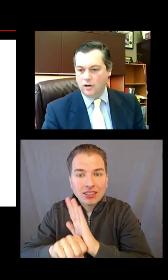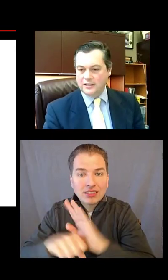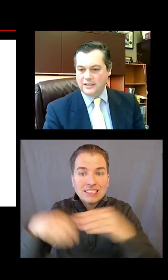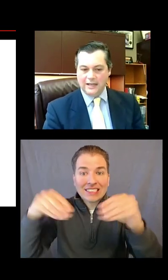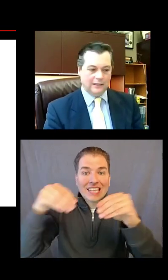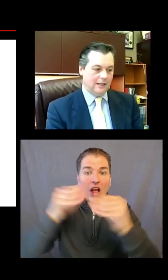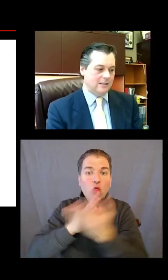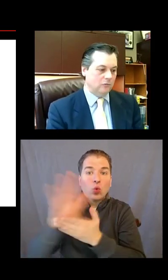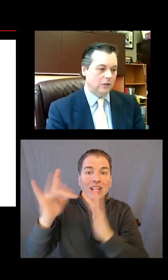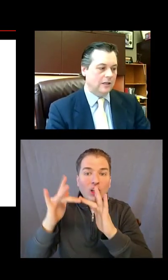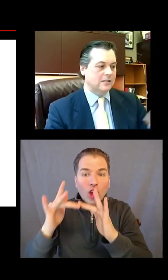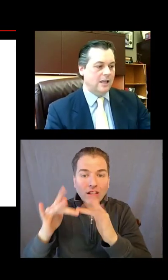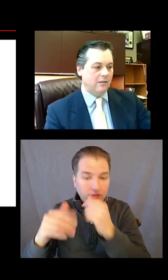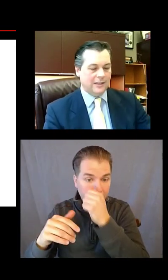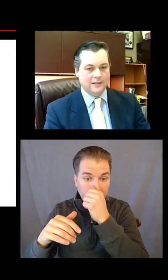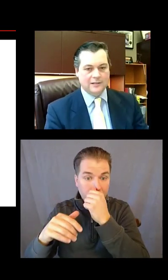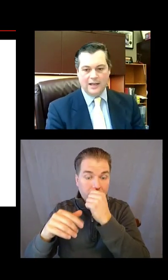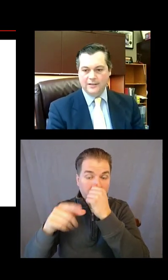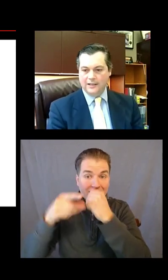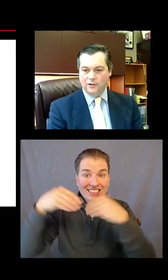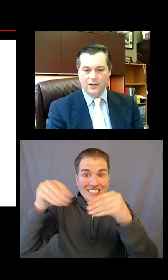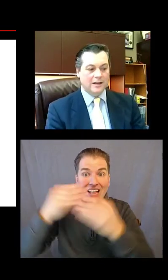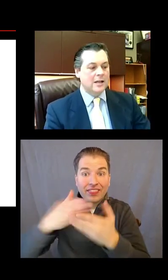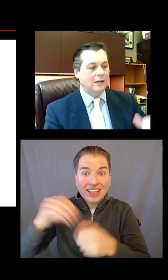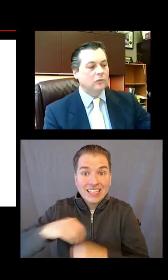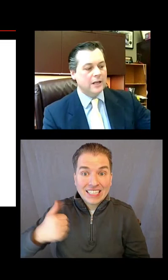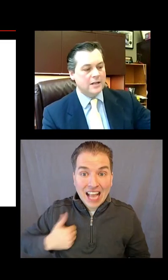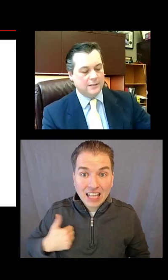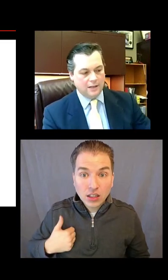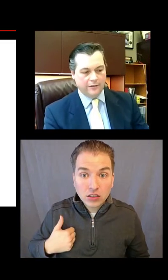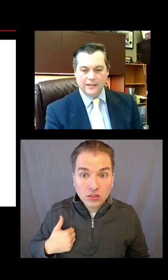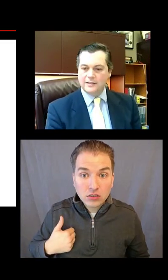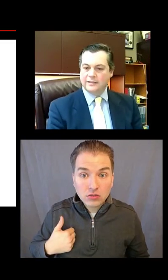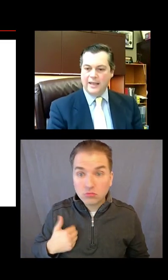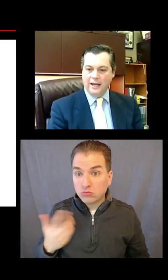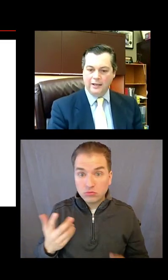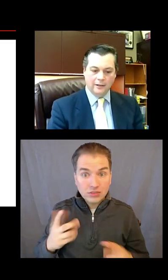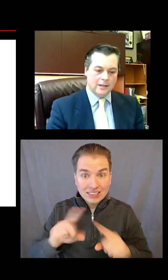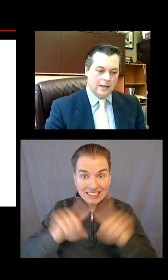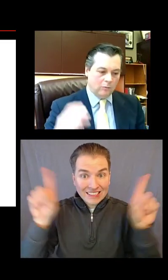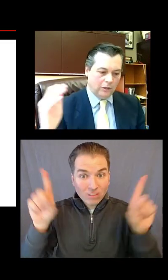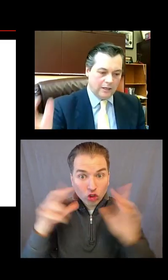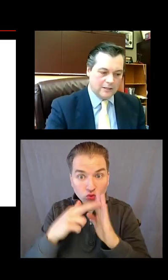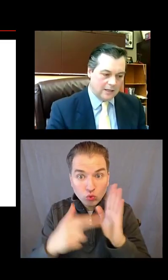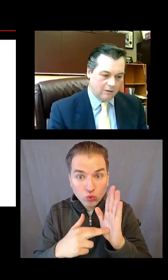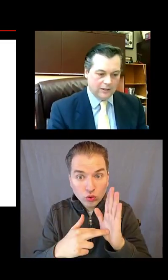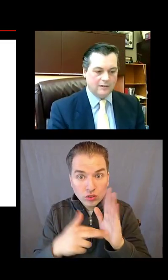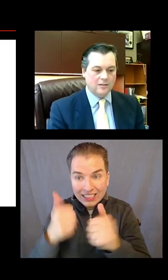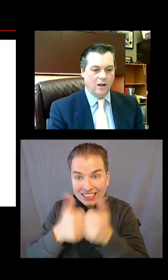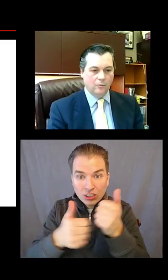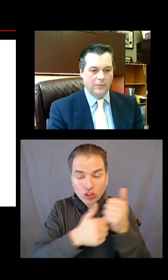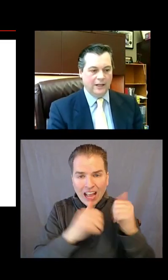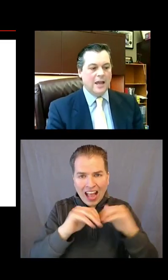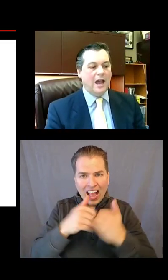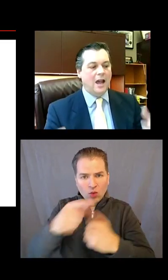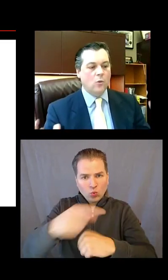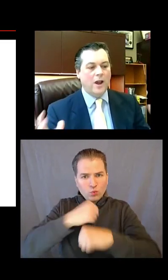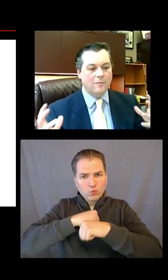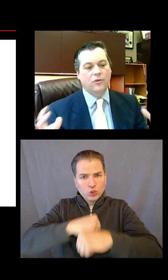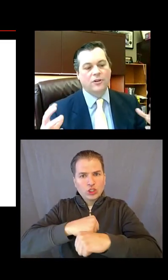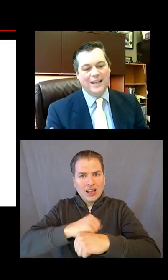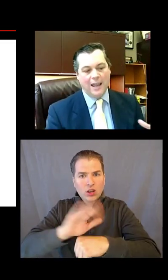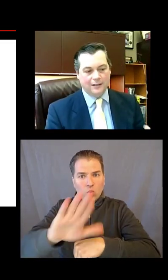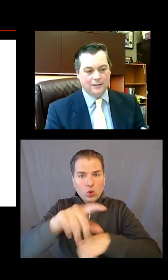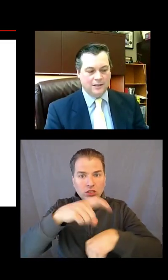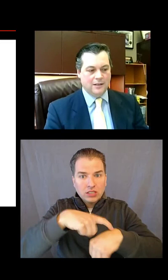sales across state lines. I'm looking to sell things on the internet. I'm looking to sell things in Canada. I'm looking to sell things in Albany. How do